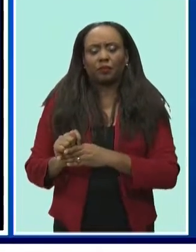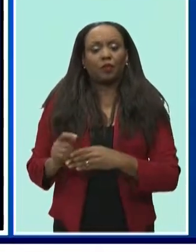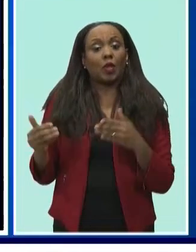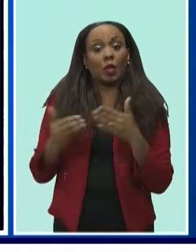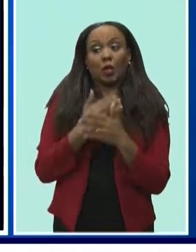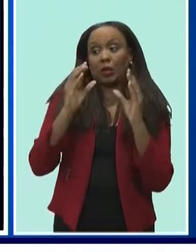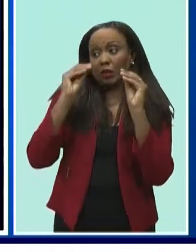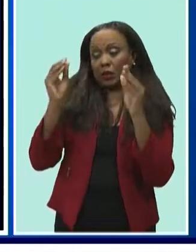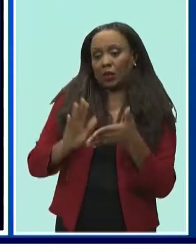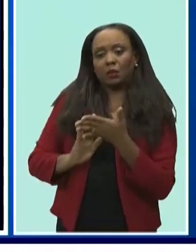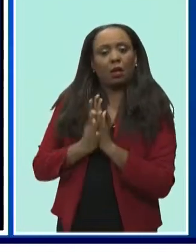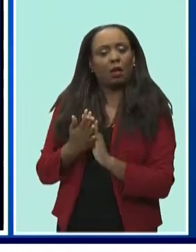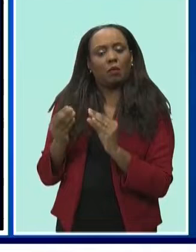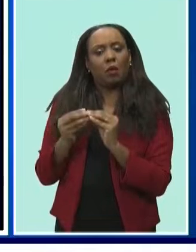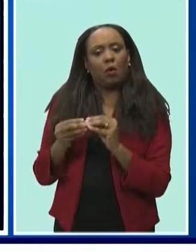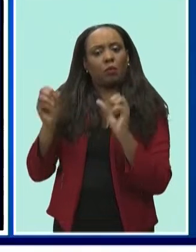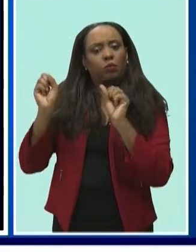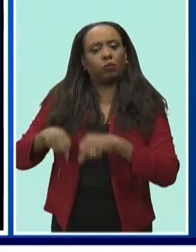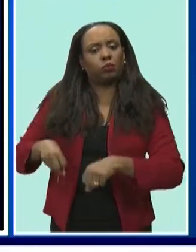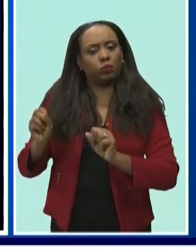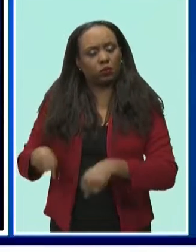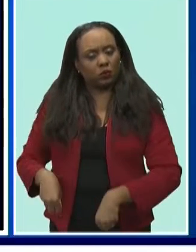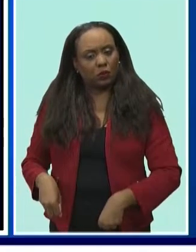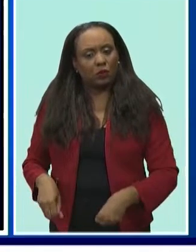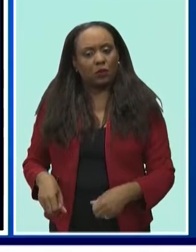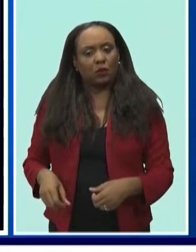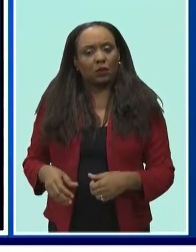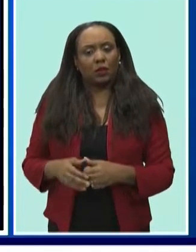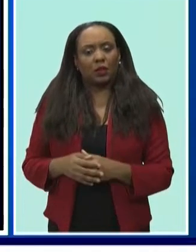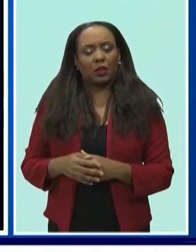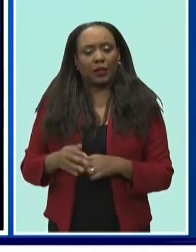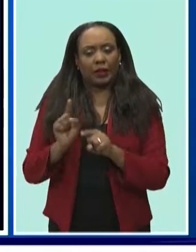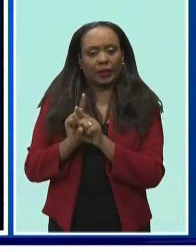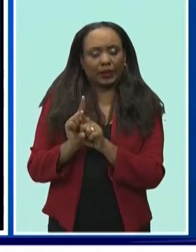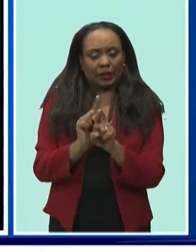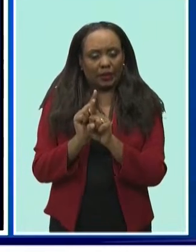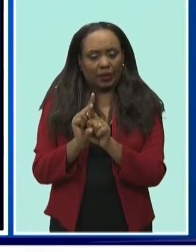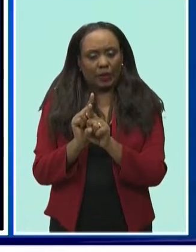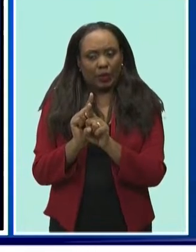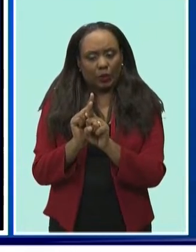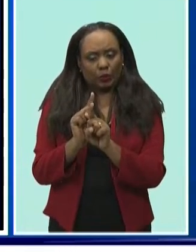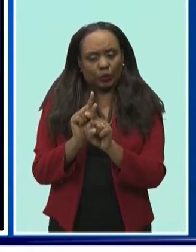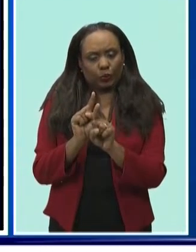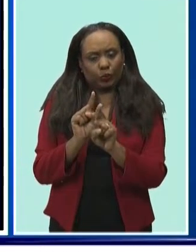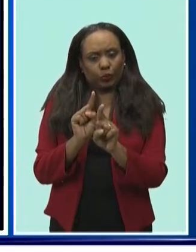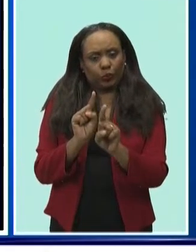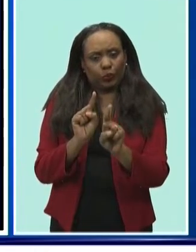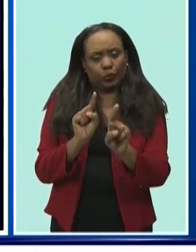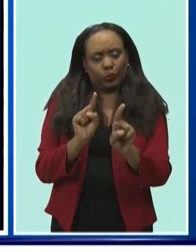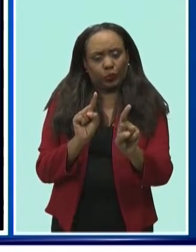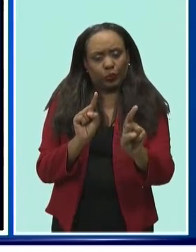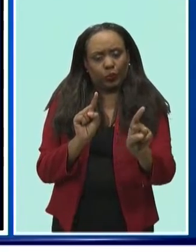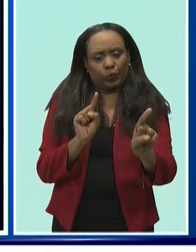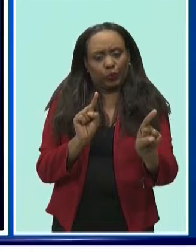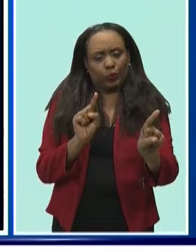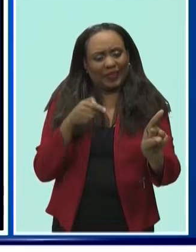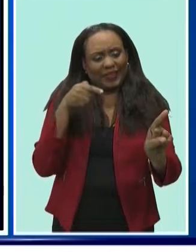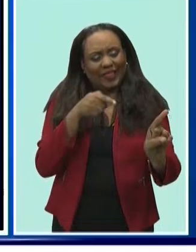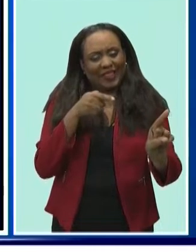new teachers become more competent in their craft, the mentors would gradually withdraw and release the